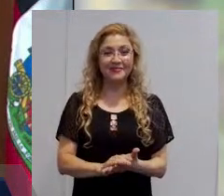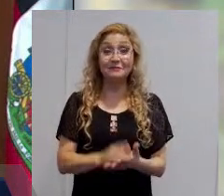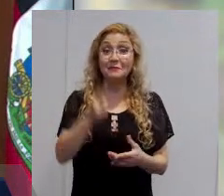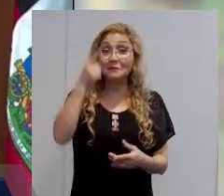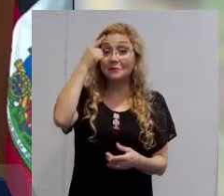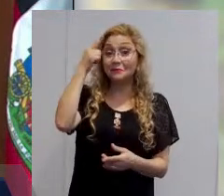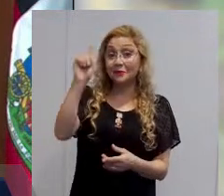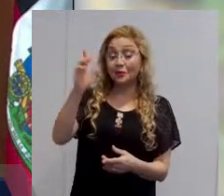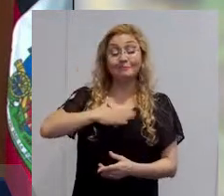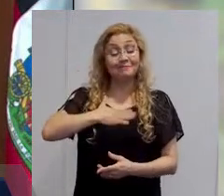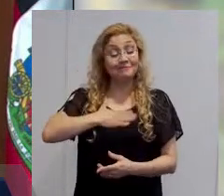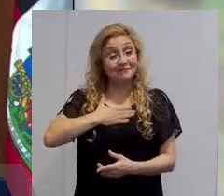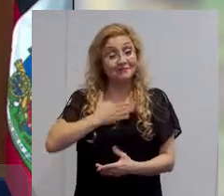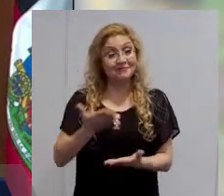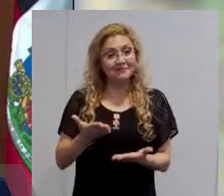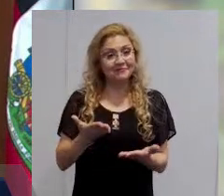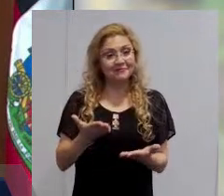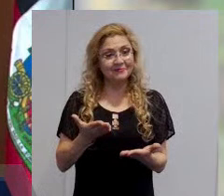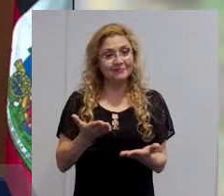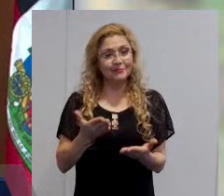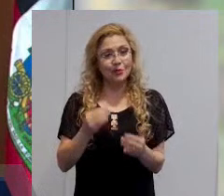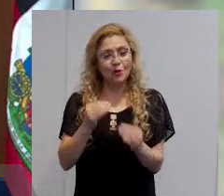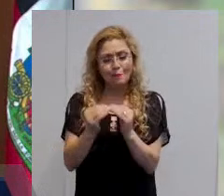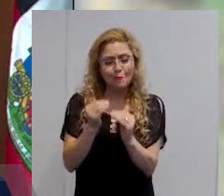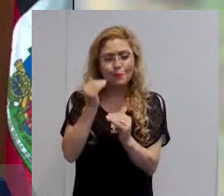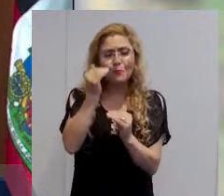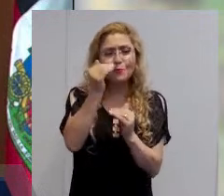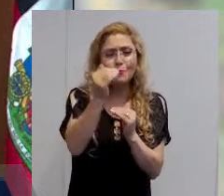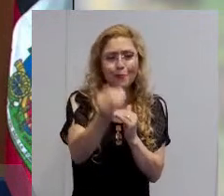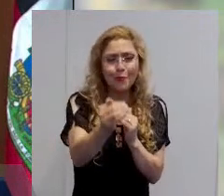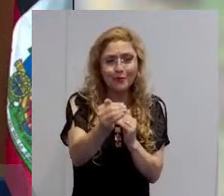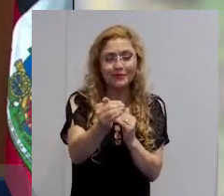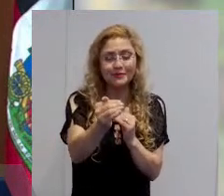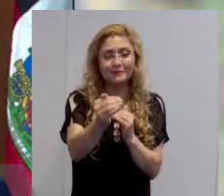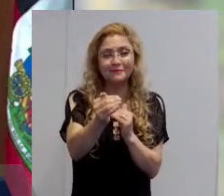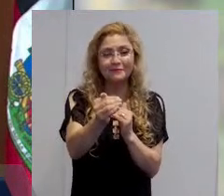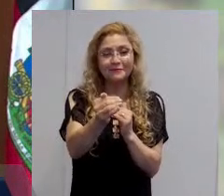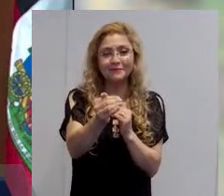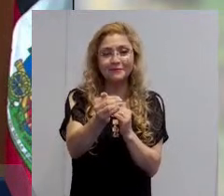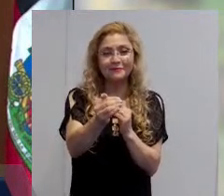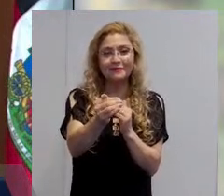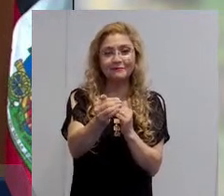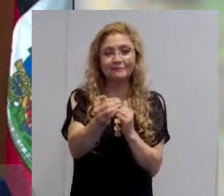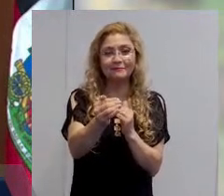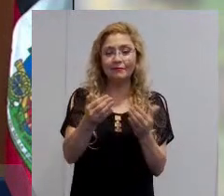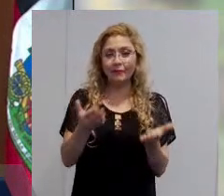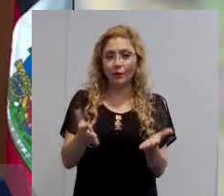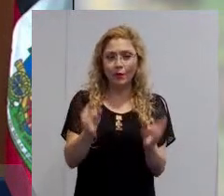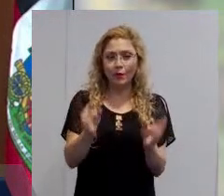words. But I would like to go a little further.